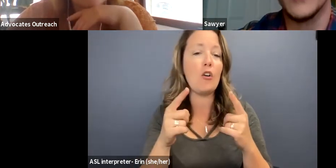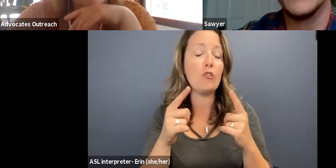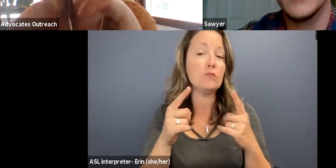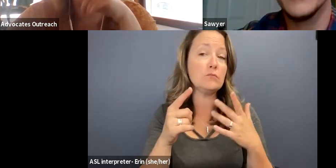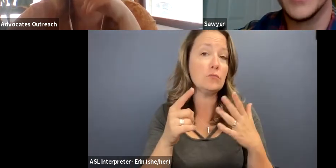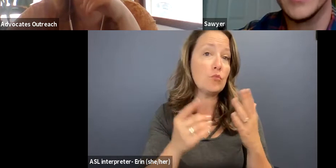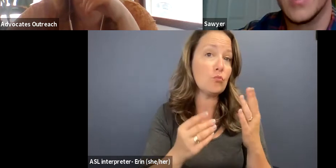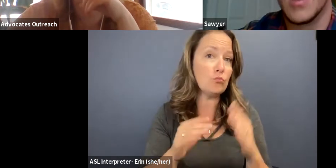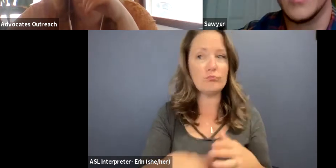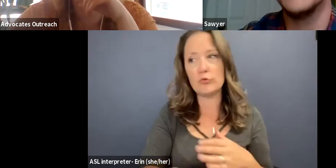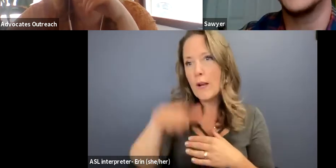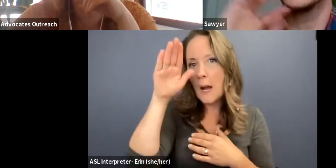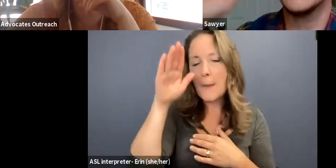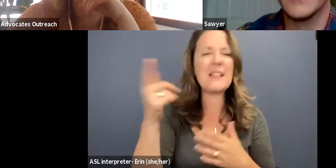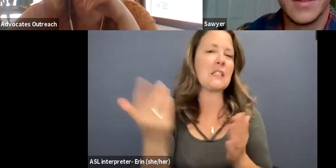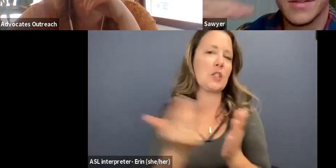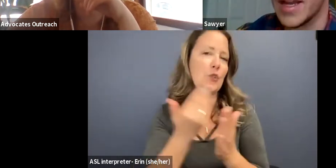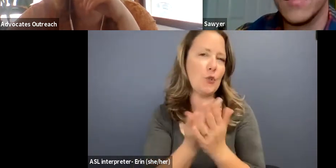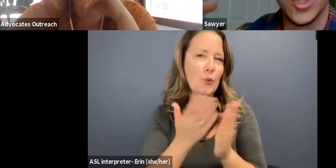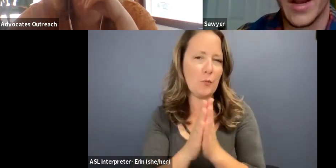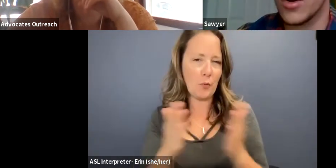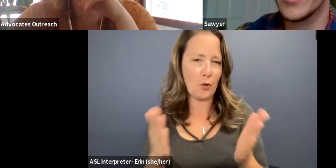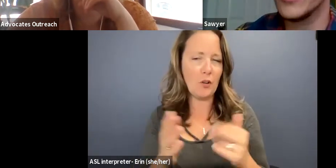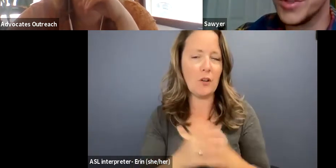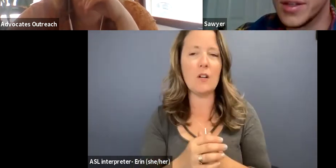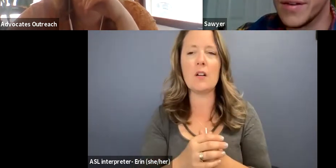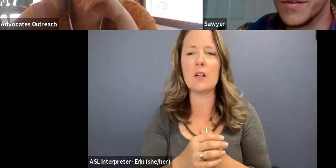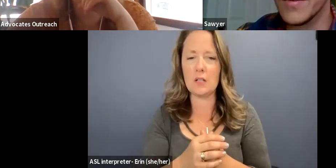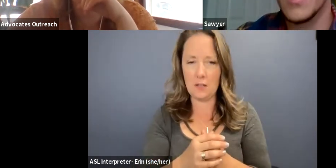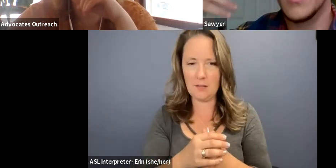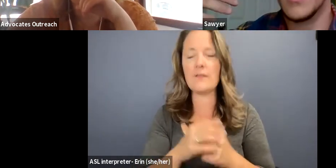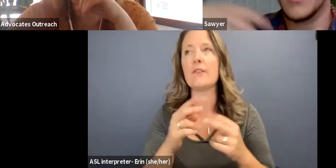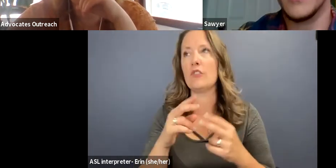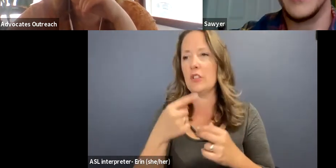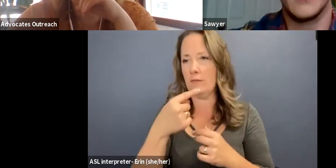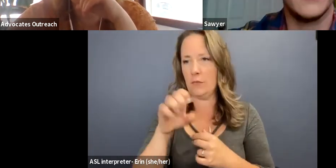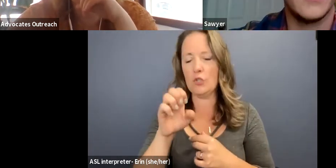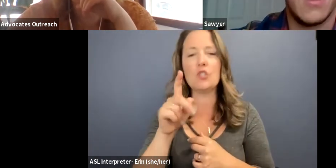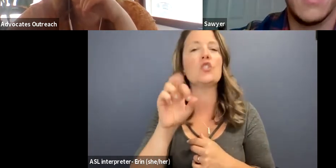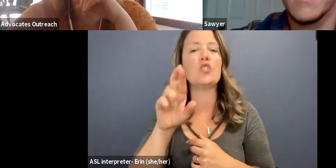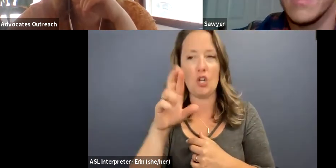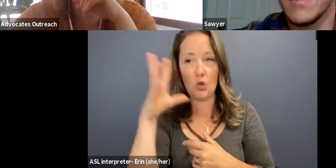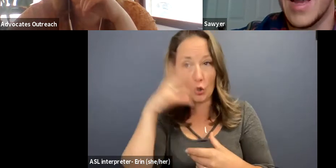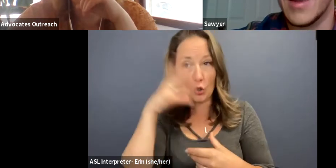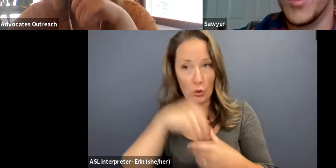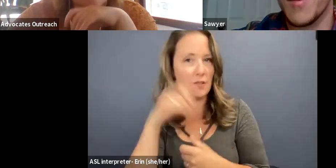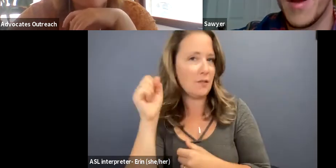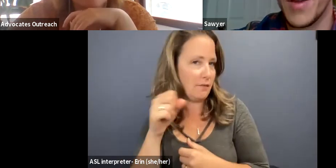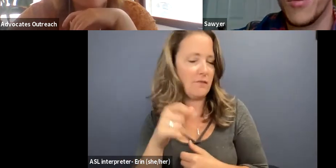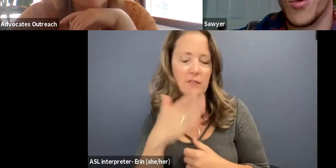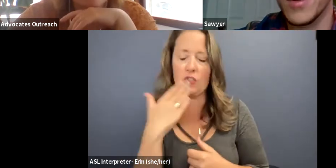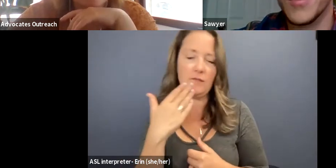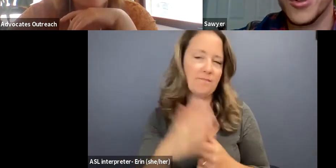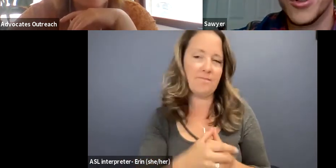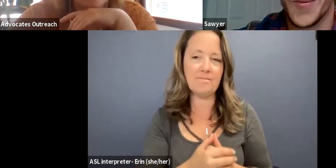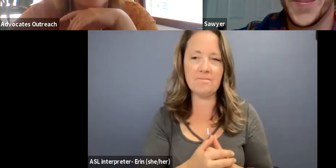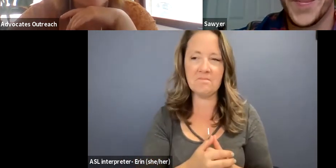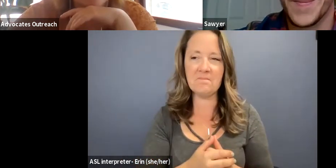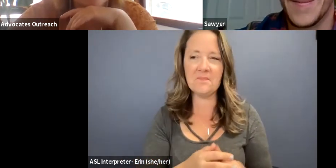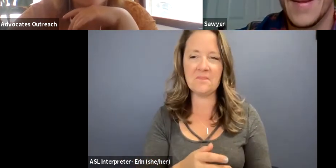the way that new feelings come about. It talks about like crushes and attraction and sex, and it talks about